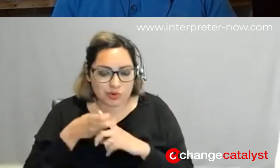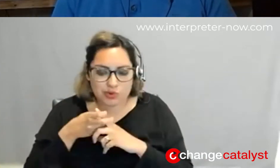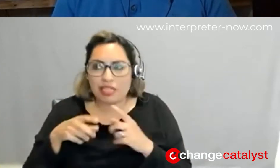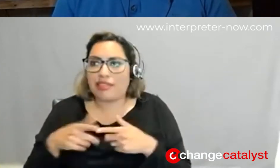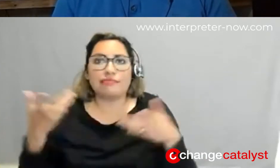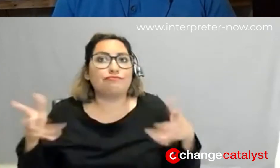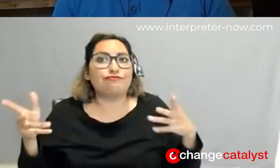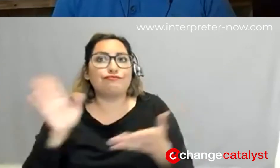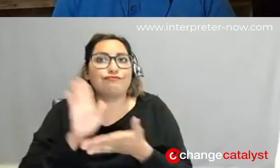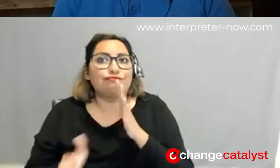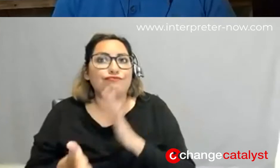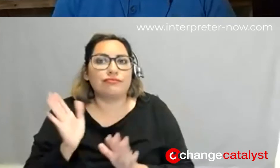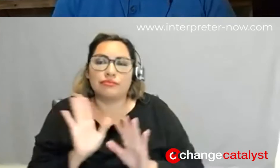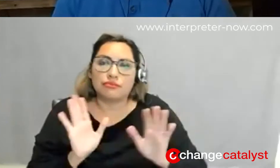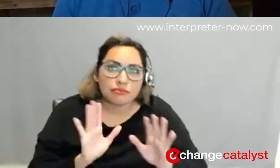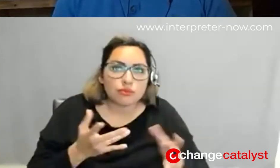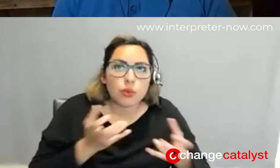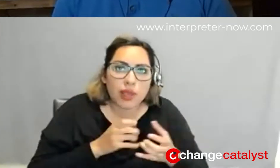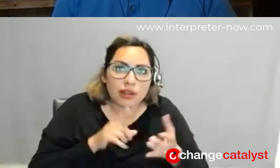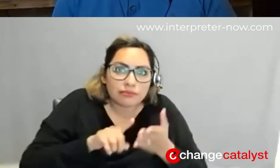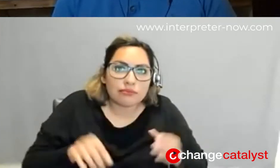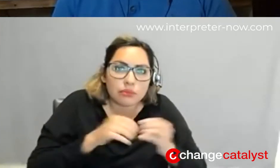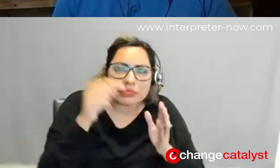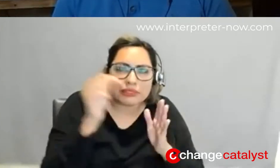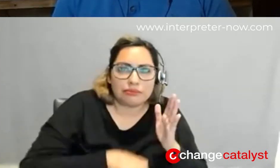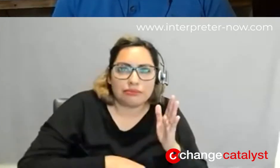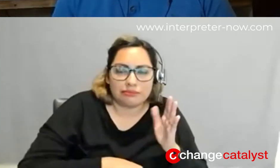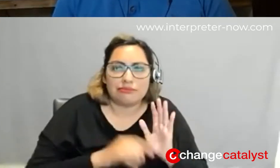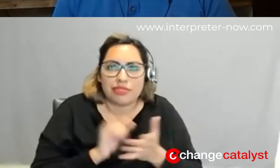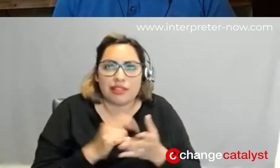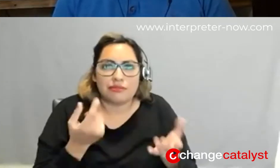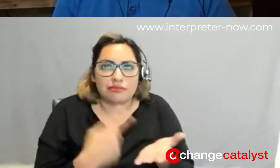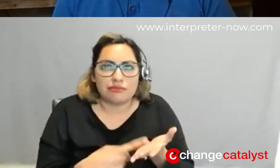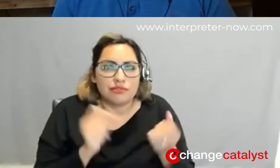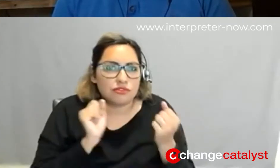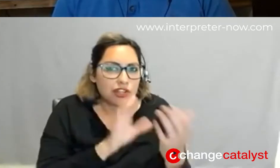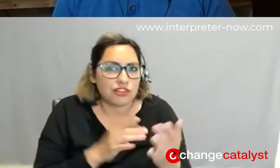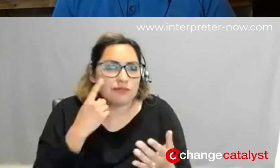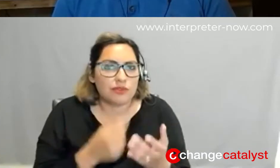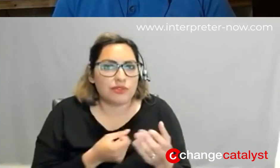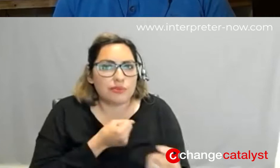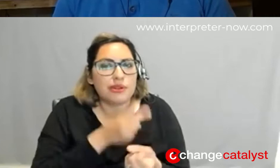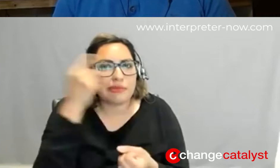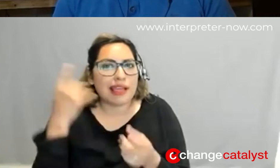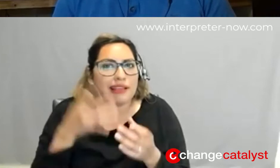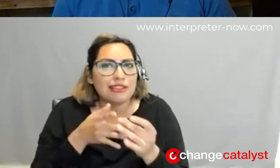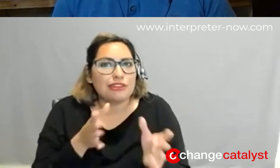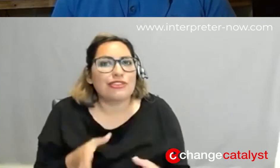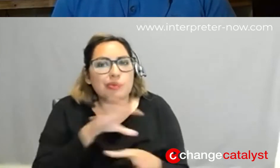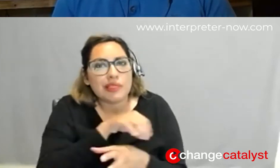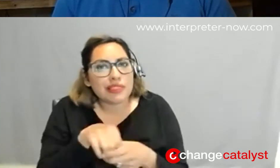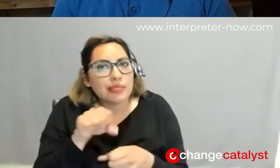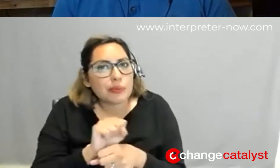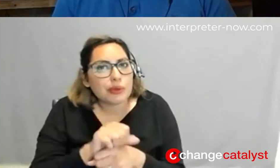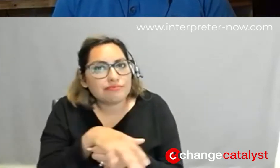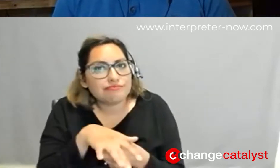going deeper. So that's what we're going to talk about today, strategies for supporting Black leadership in the workplace, with Tonita